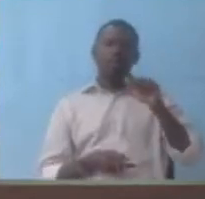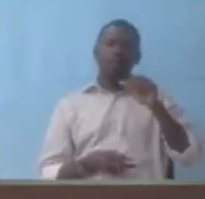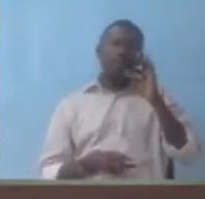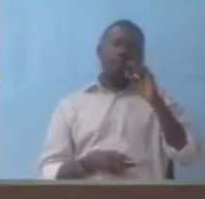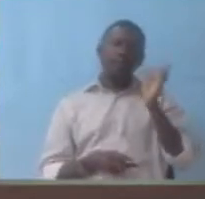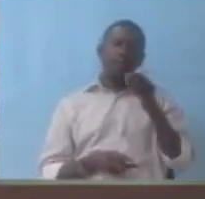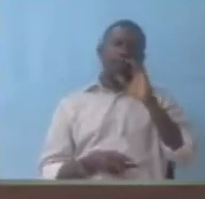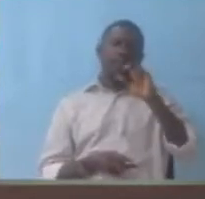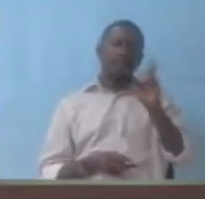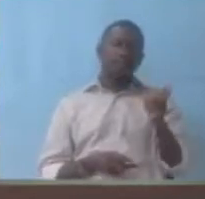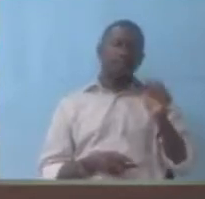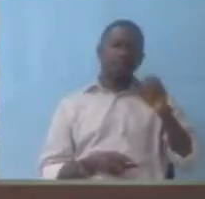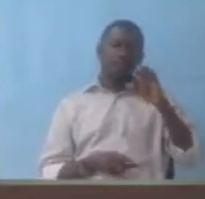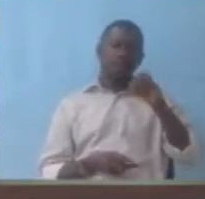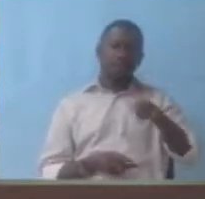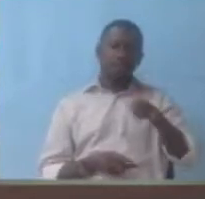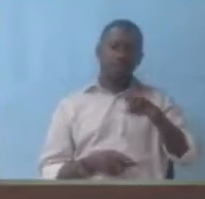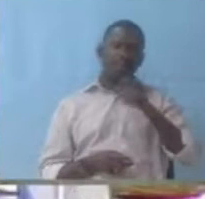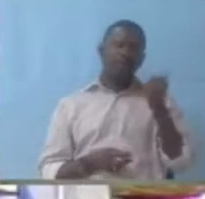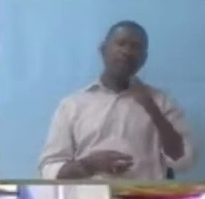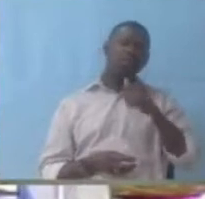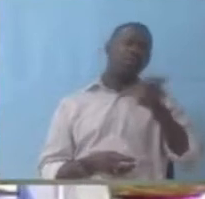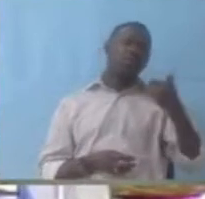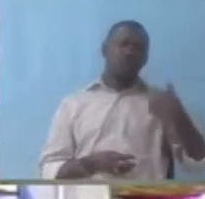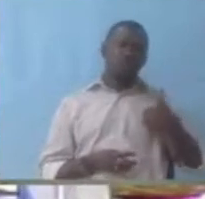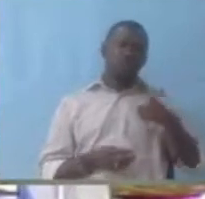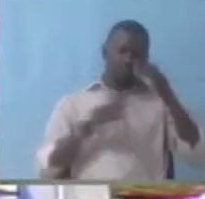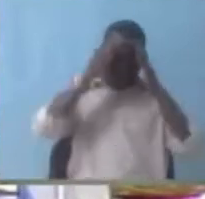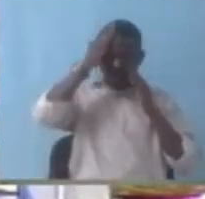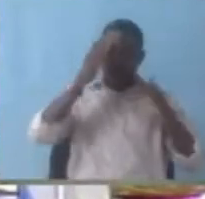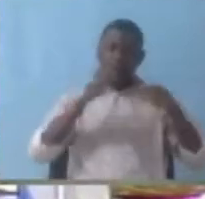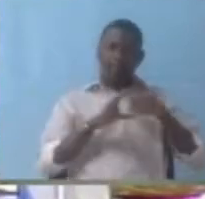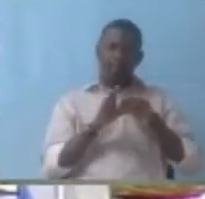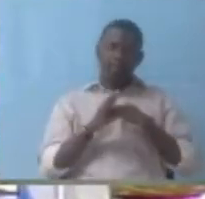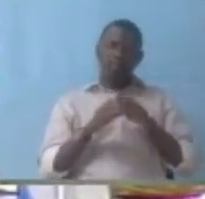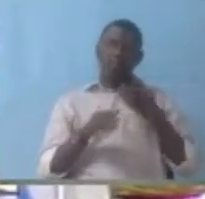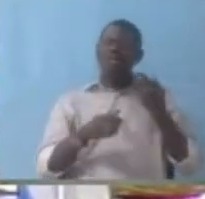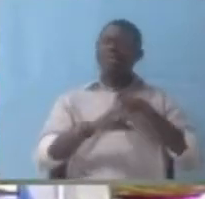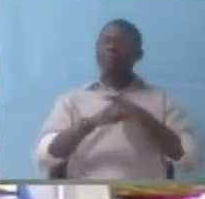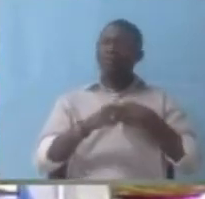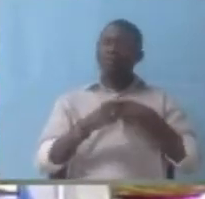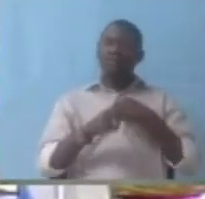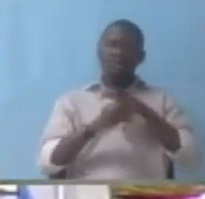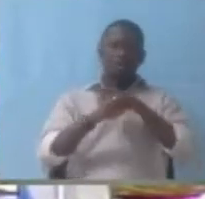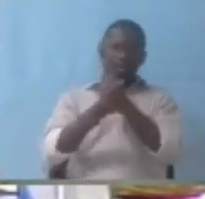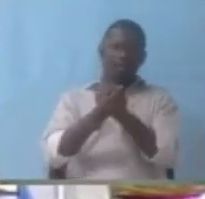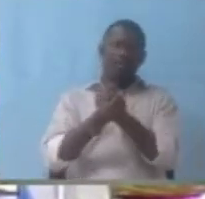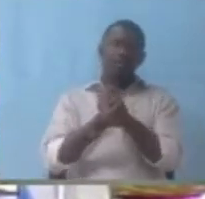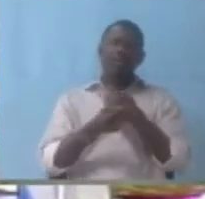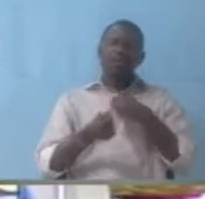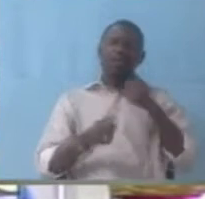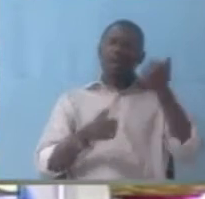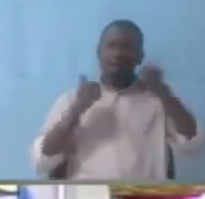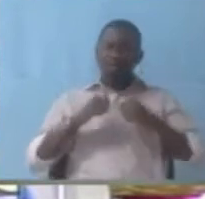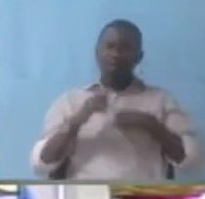munyol during the period of their detention watu miyalon ko be muto kononu on the 6th day of September 1994 wala ka September